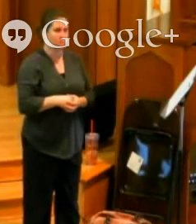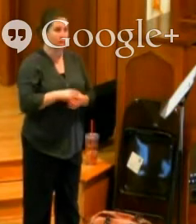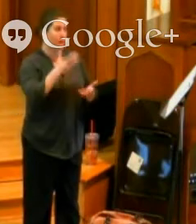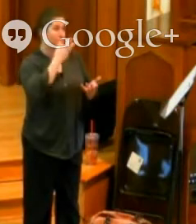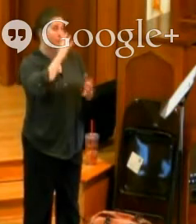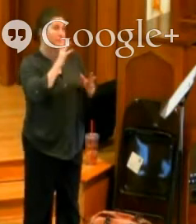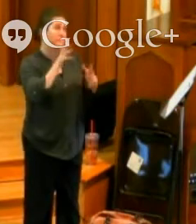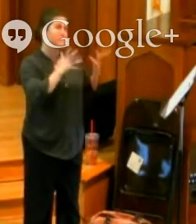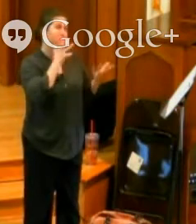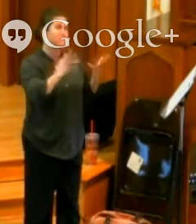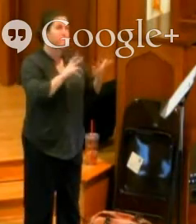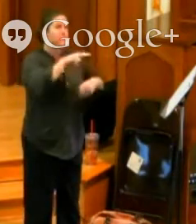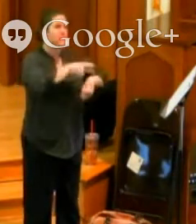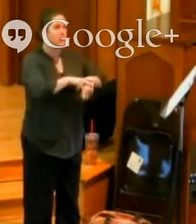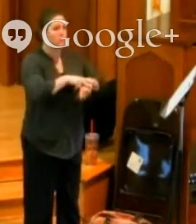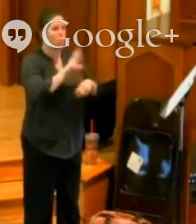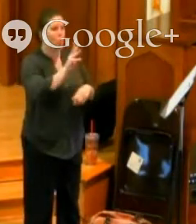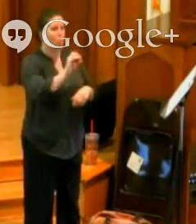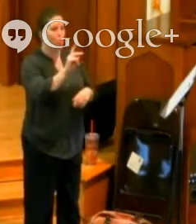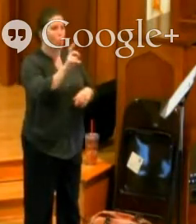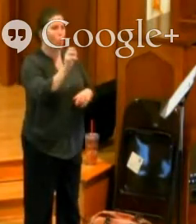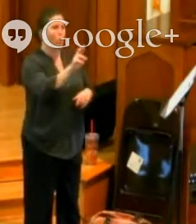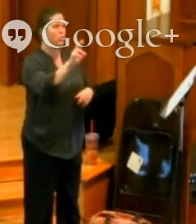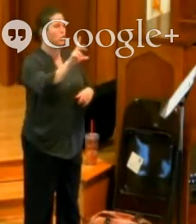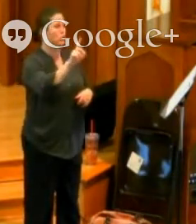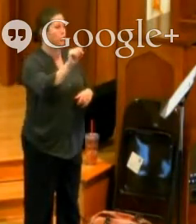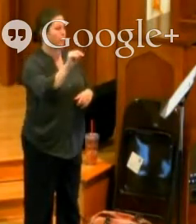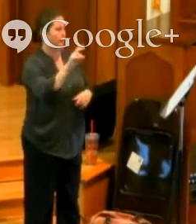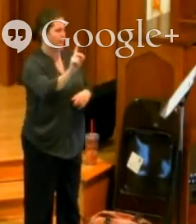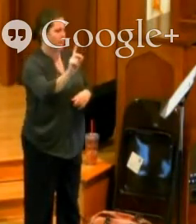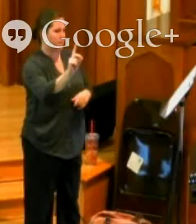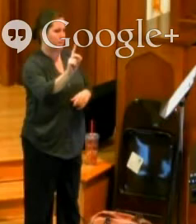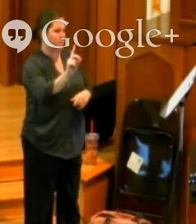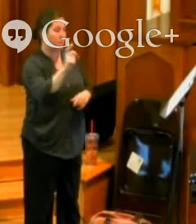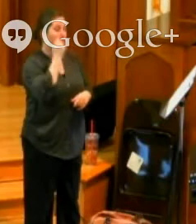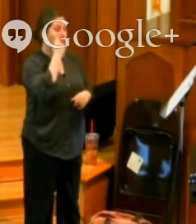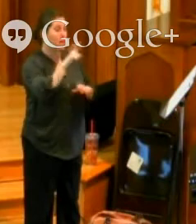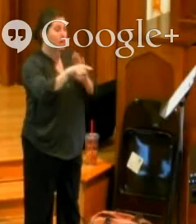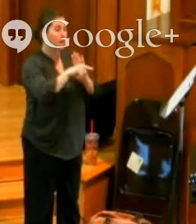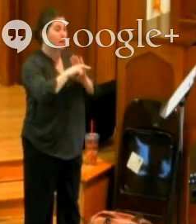wonderland, I guess you could call it. So negative